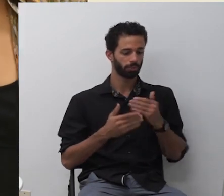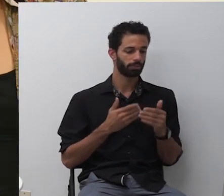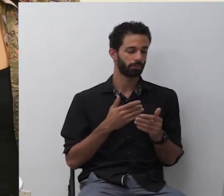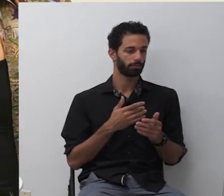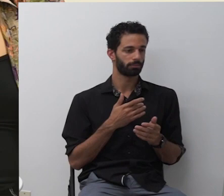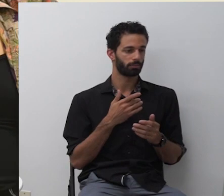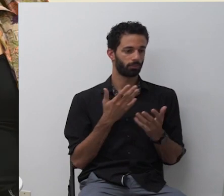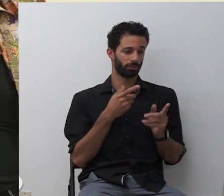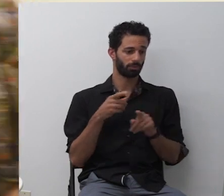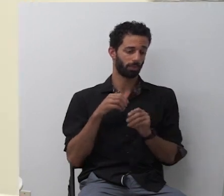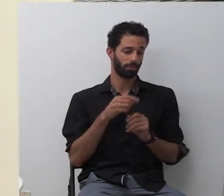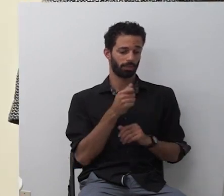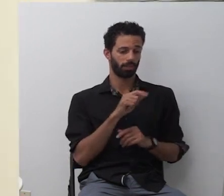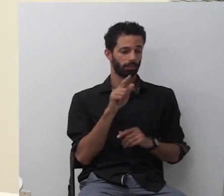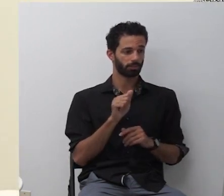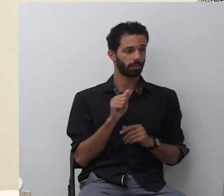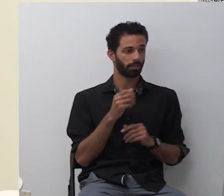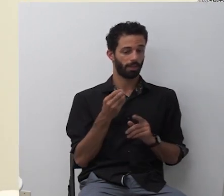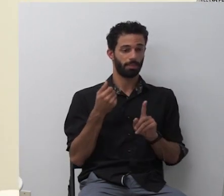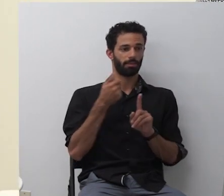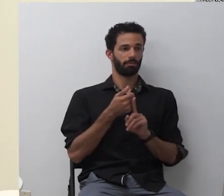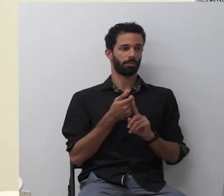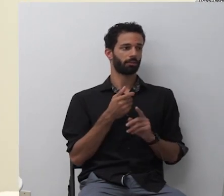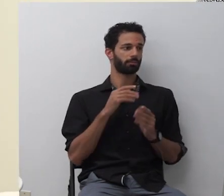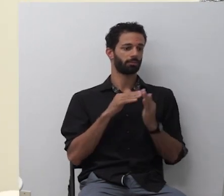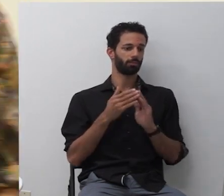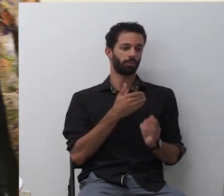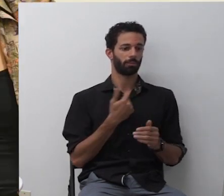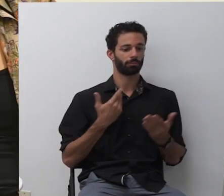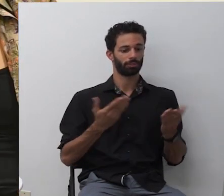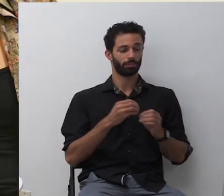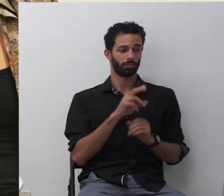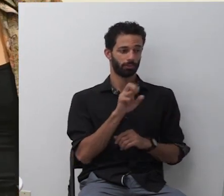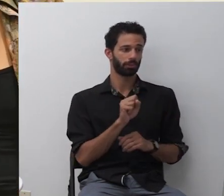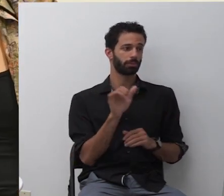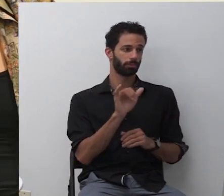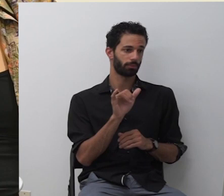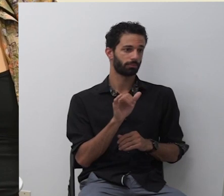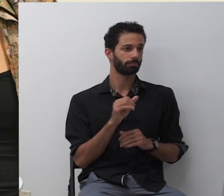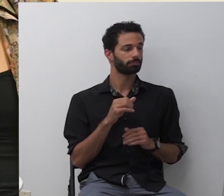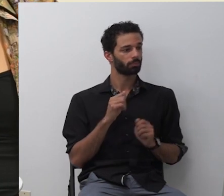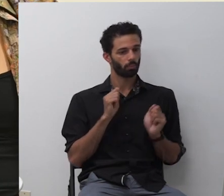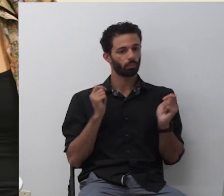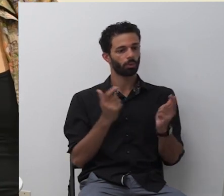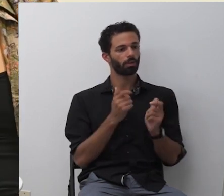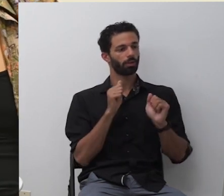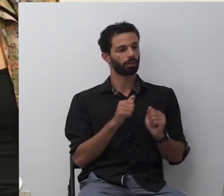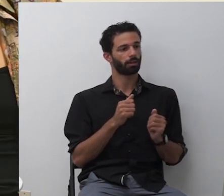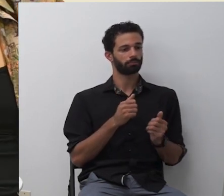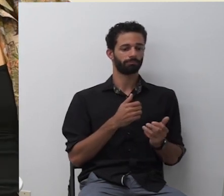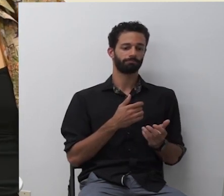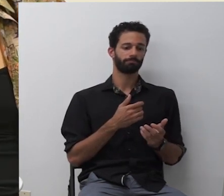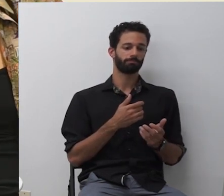the impact on community members here in the U.S. as well. We can hold space for all suffering of Israeli families